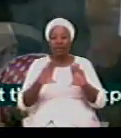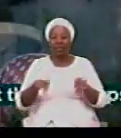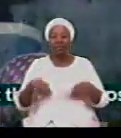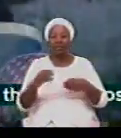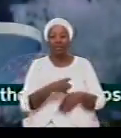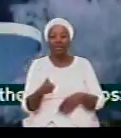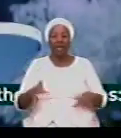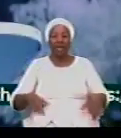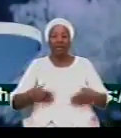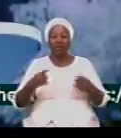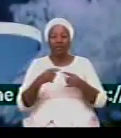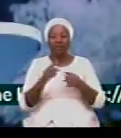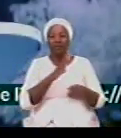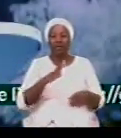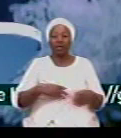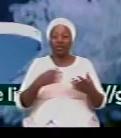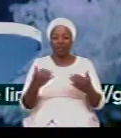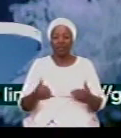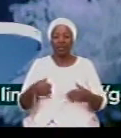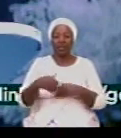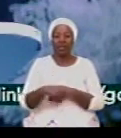please don't forget